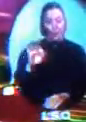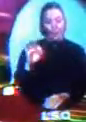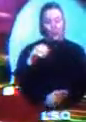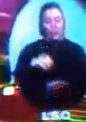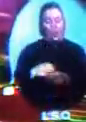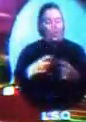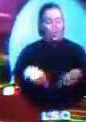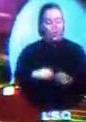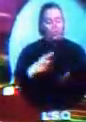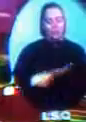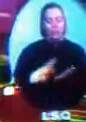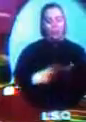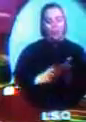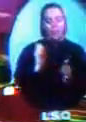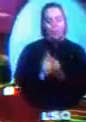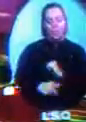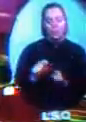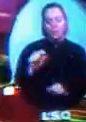29th.